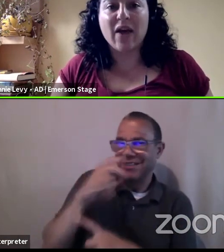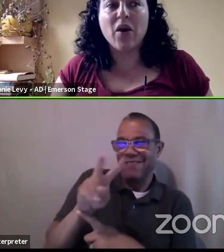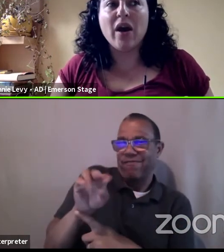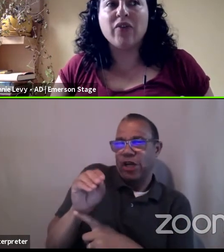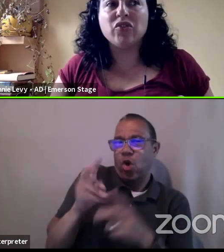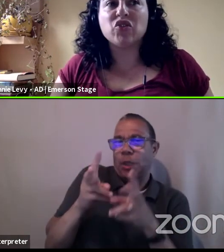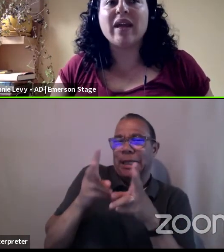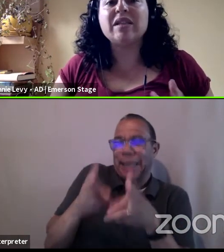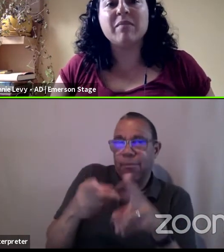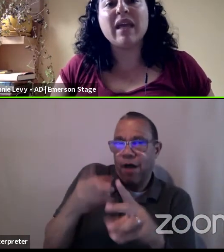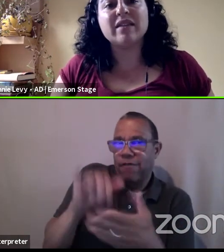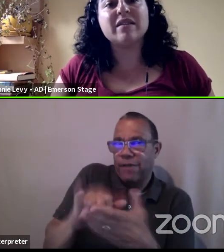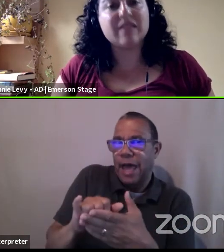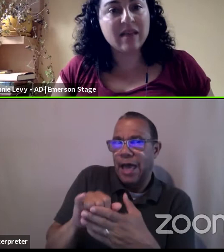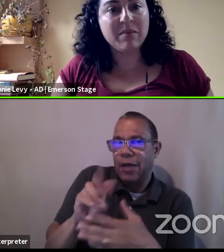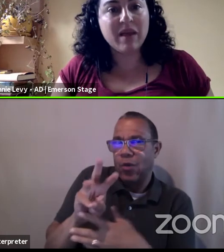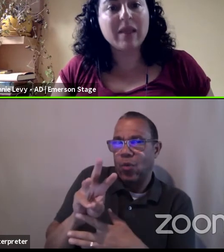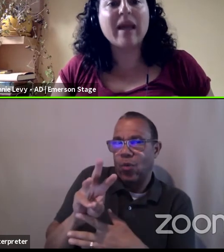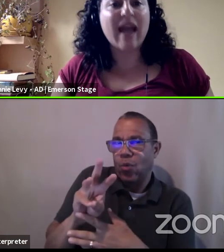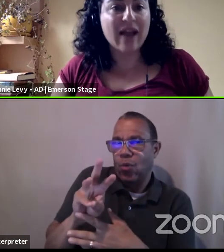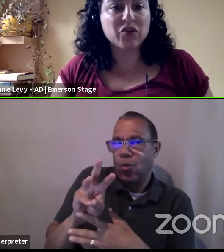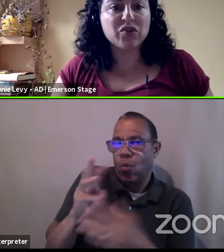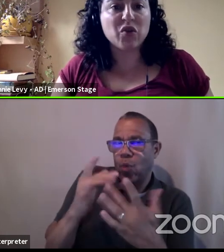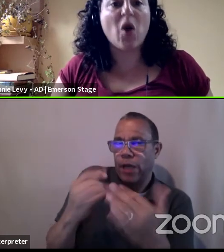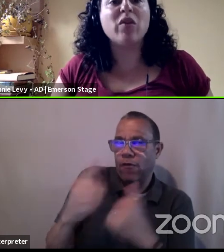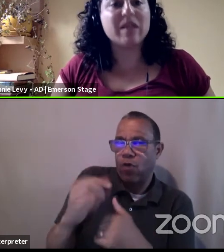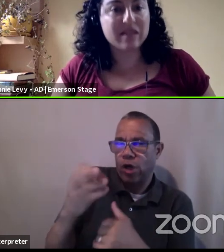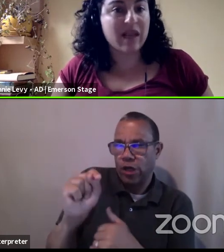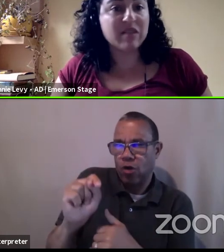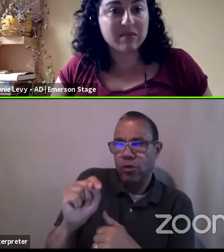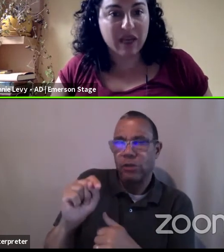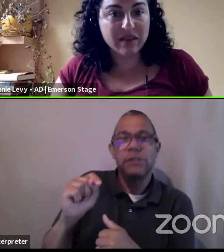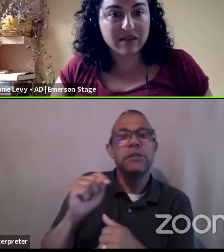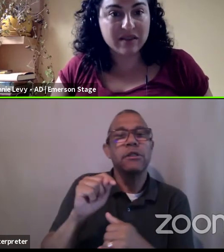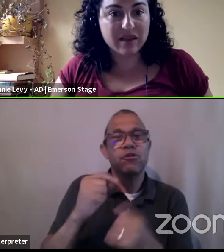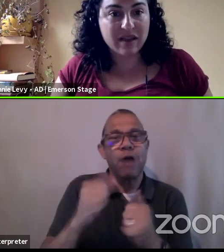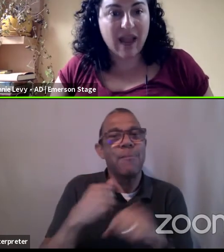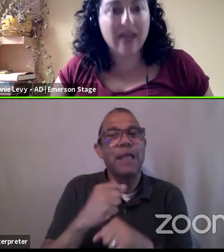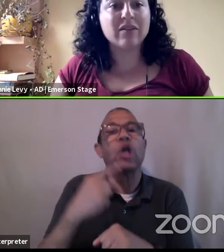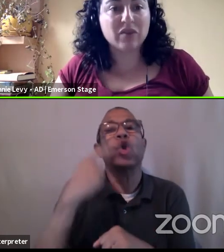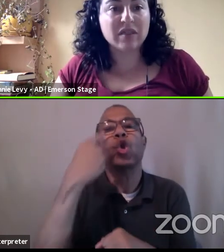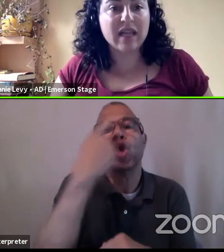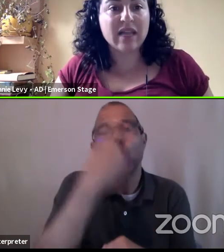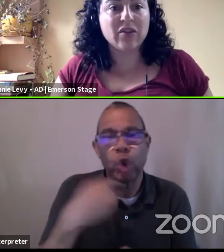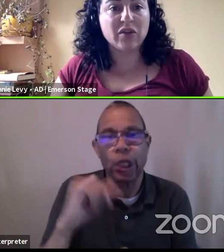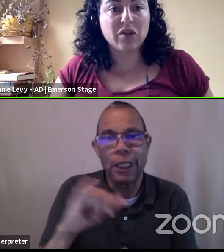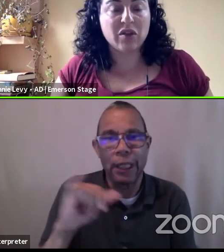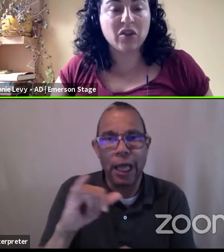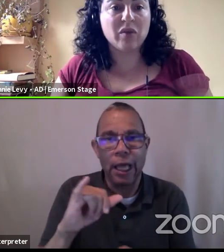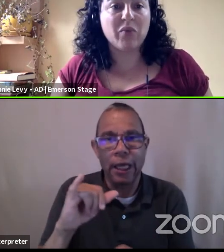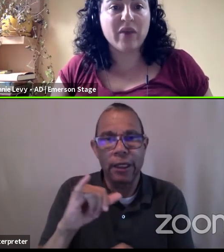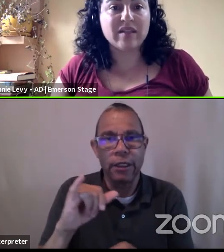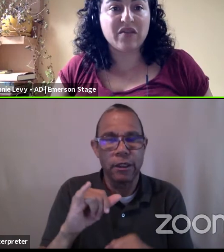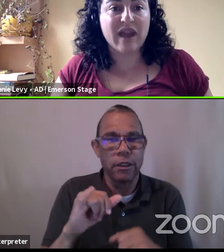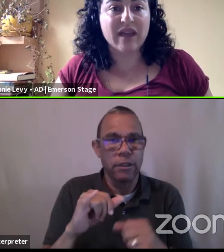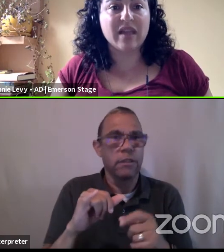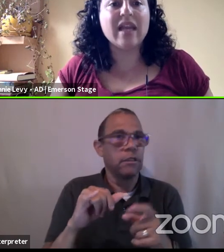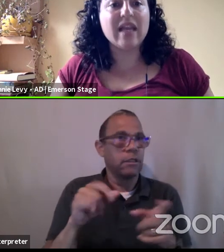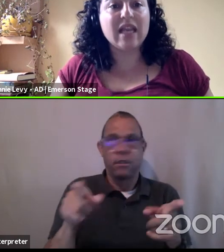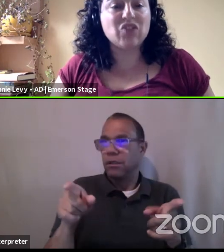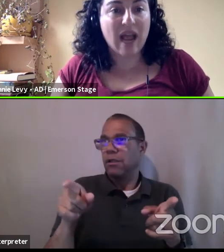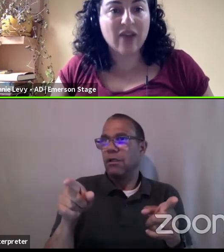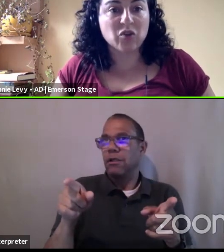right now, trying to make it seem like actors are all in the same space. And it looked like in your Godot that you embrace the